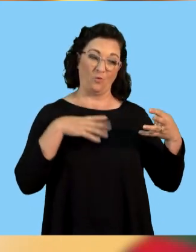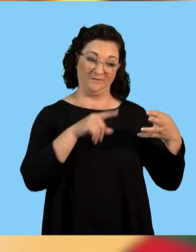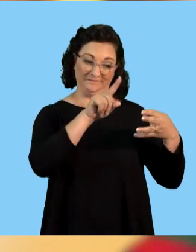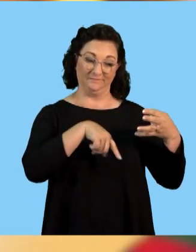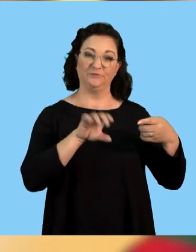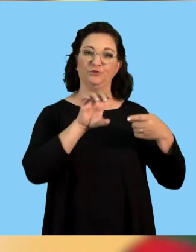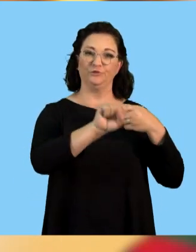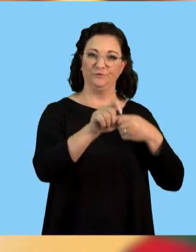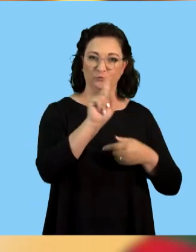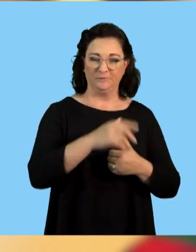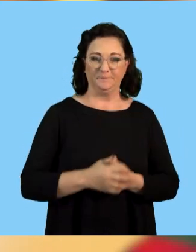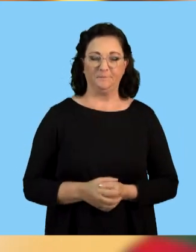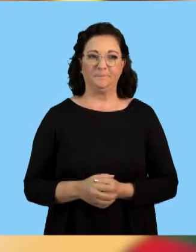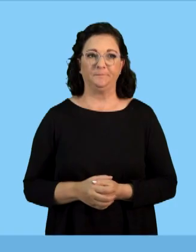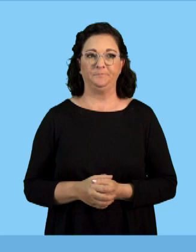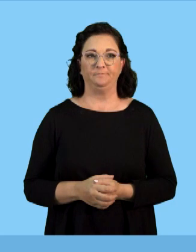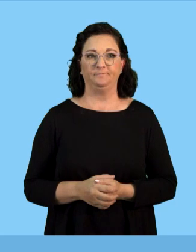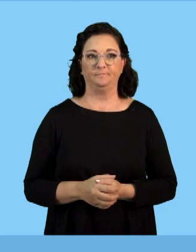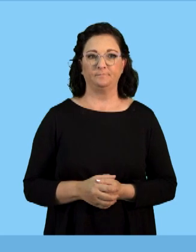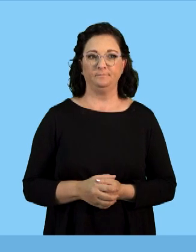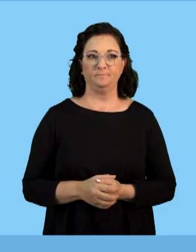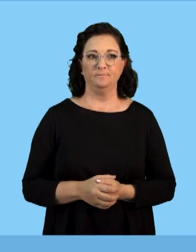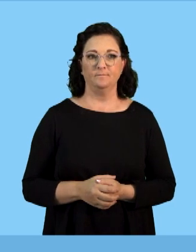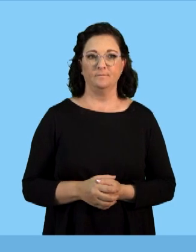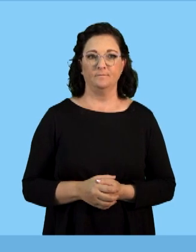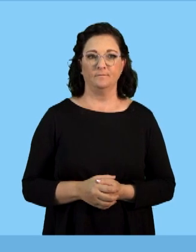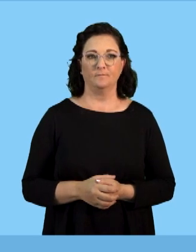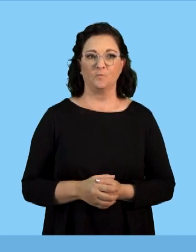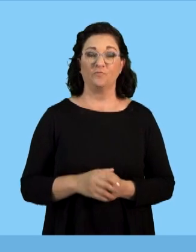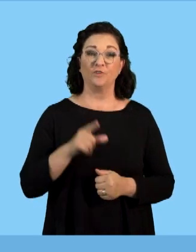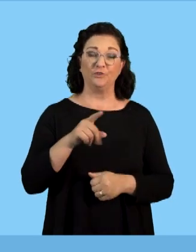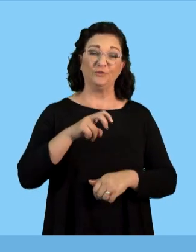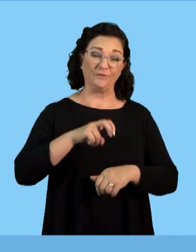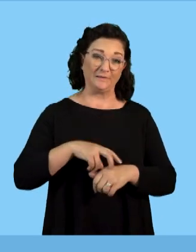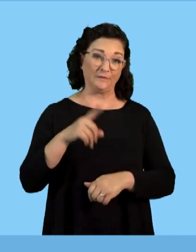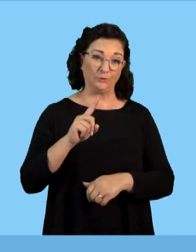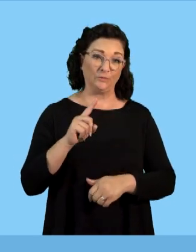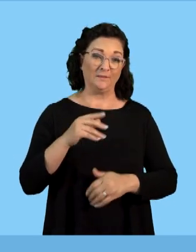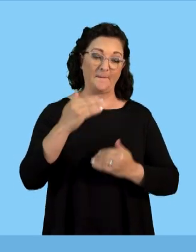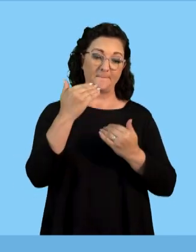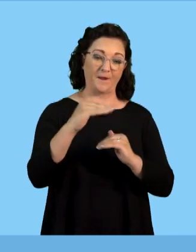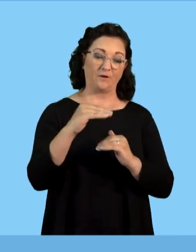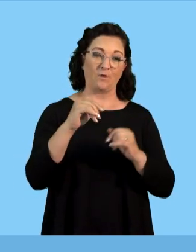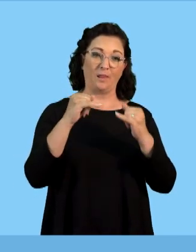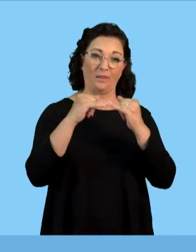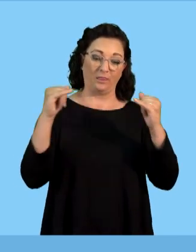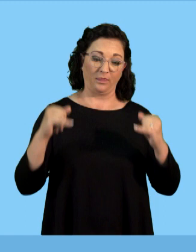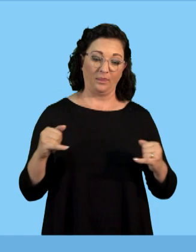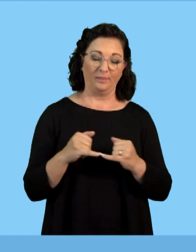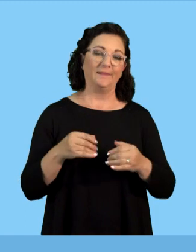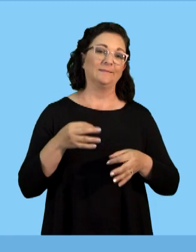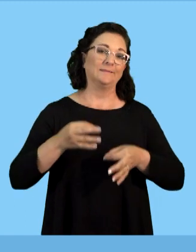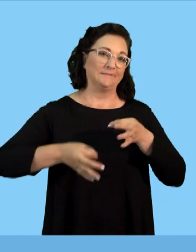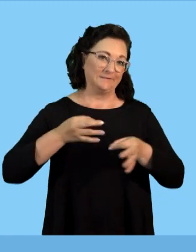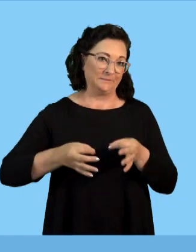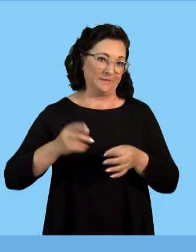to be able to achieve by the end of the lesson. So firstly, by the end of this lesson, you should be able to explain what is a